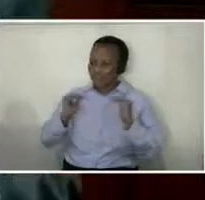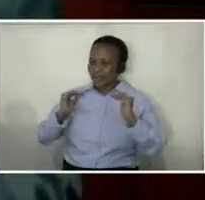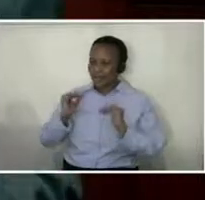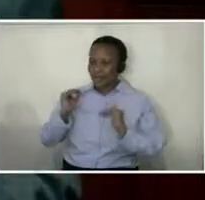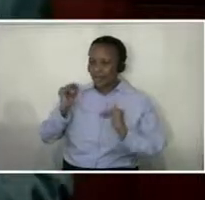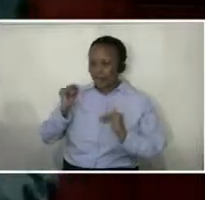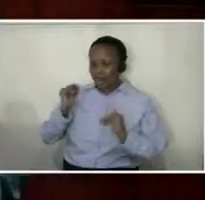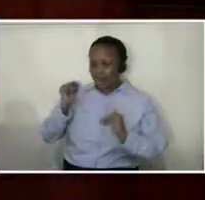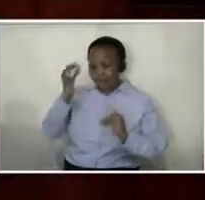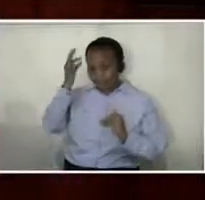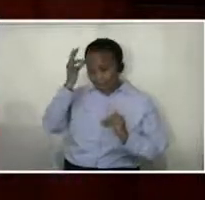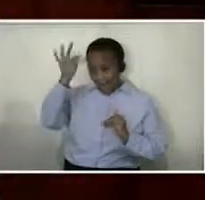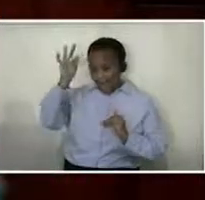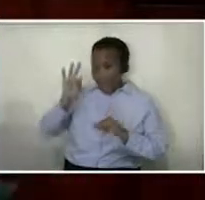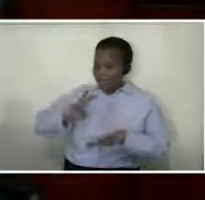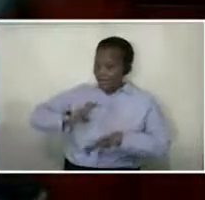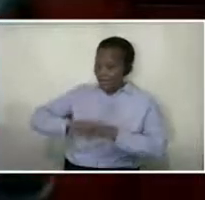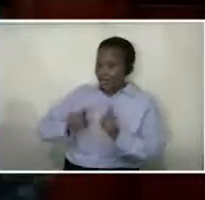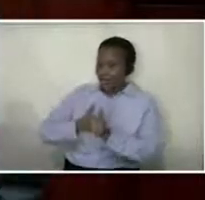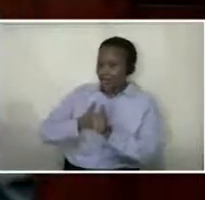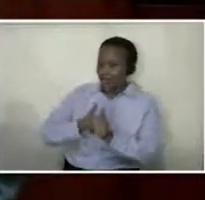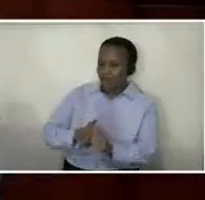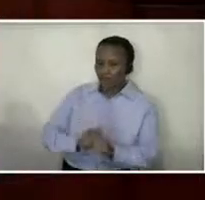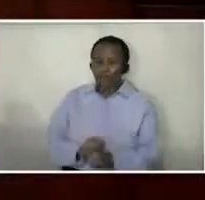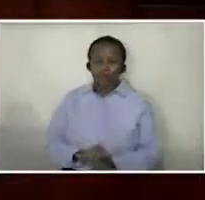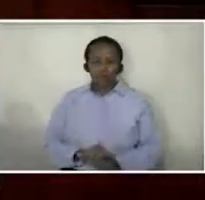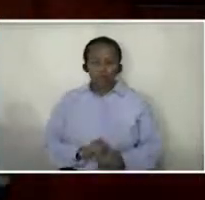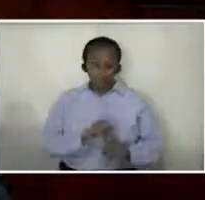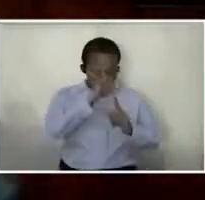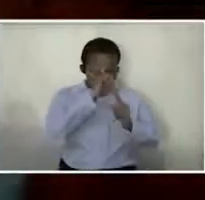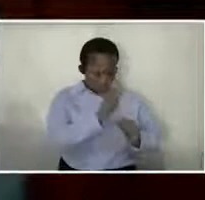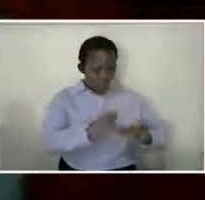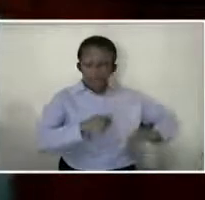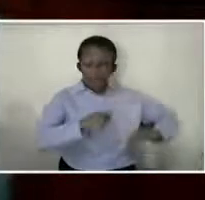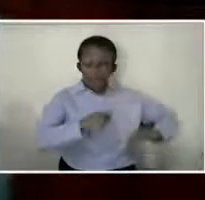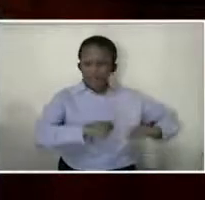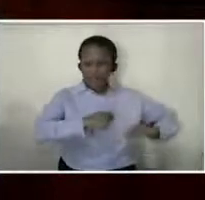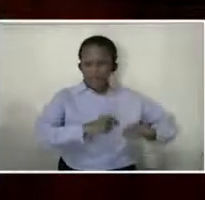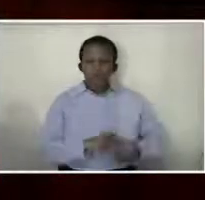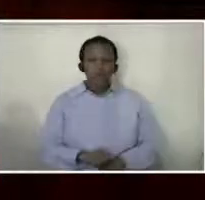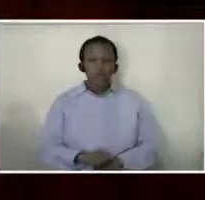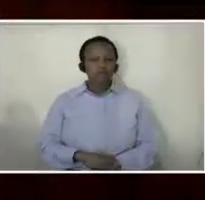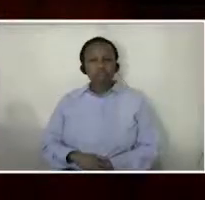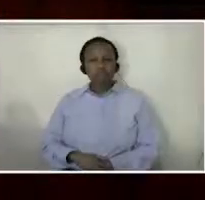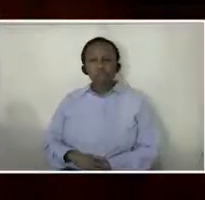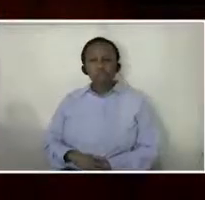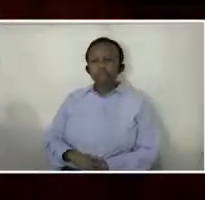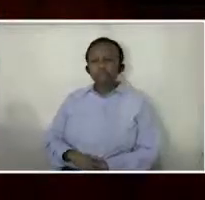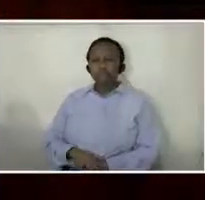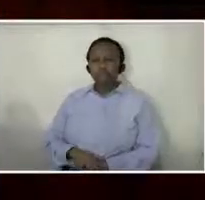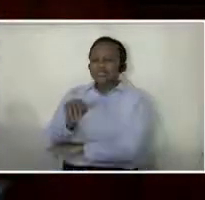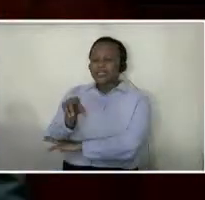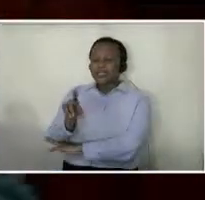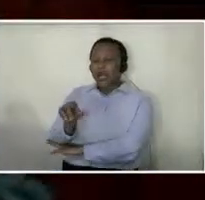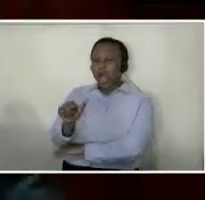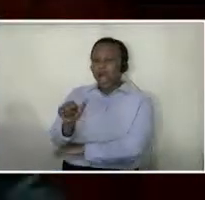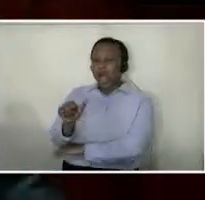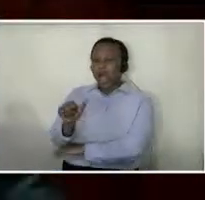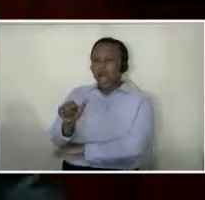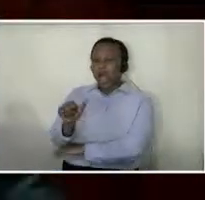to. Honorable Speaker, the DA has spoken here telling us that